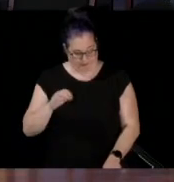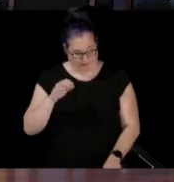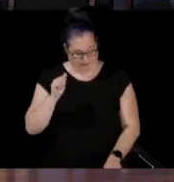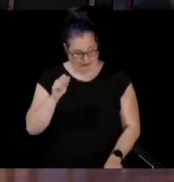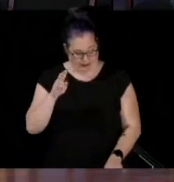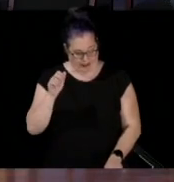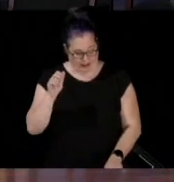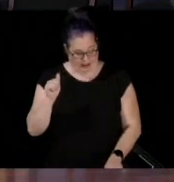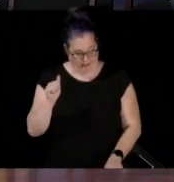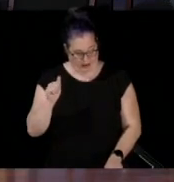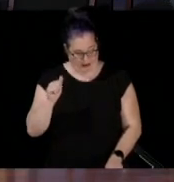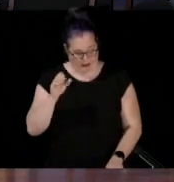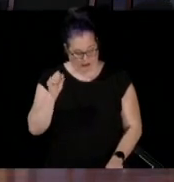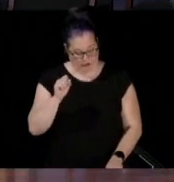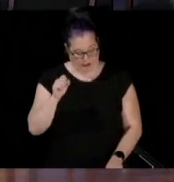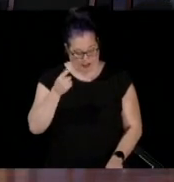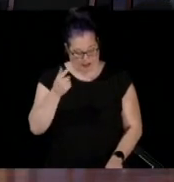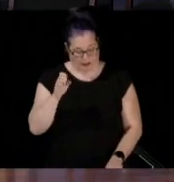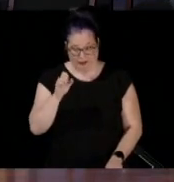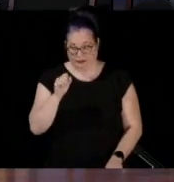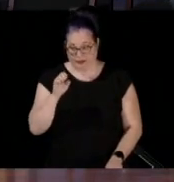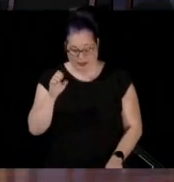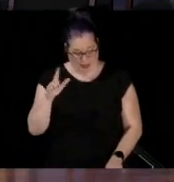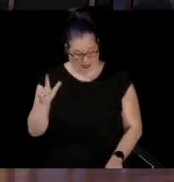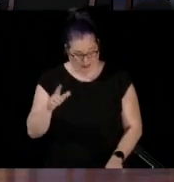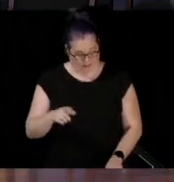Ava Suzanne Gassell.